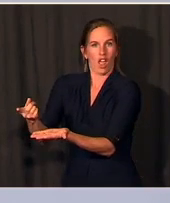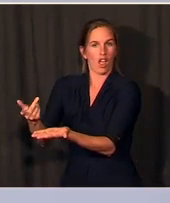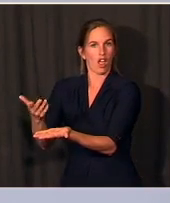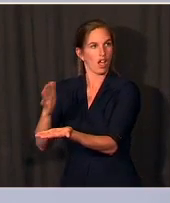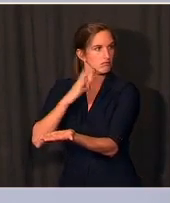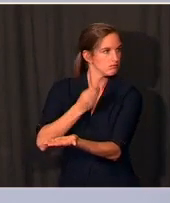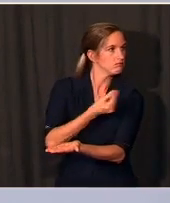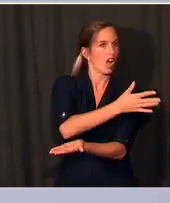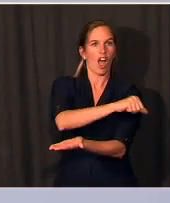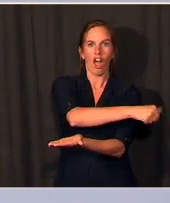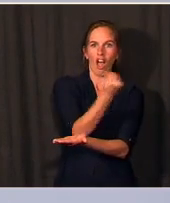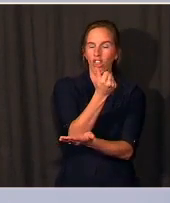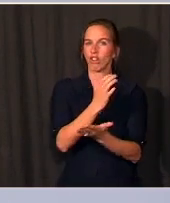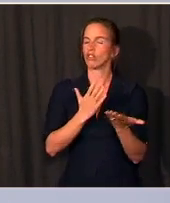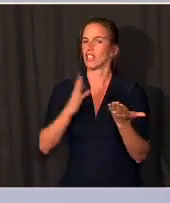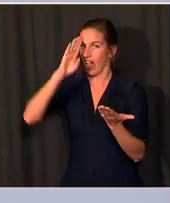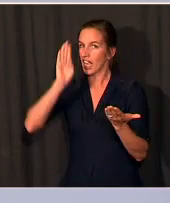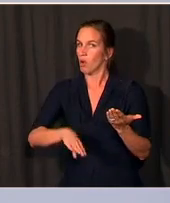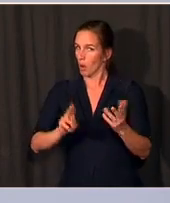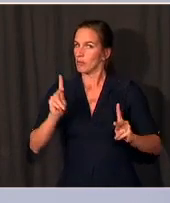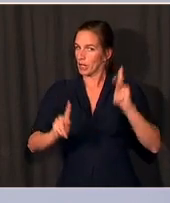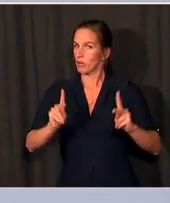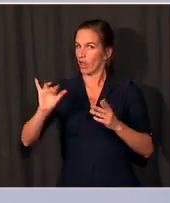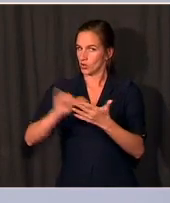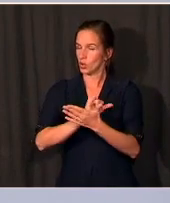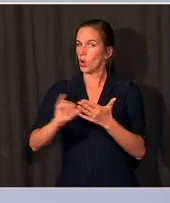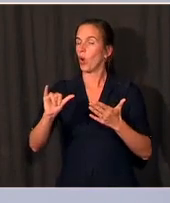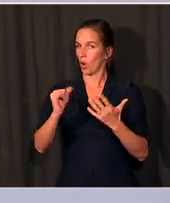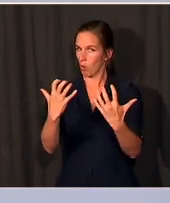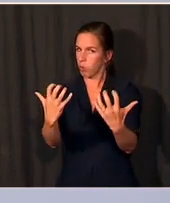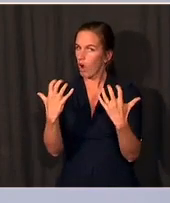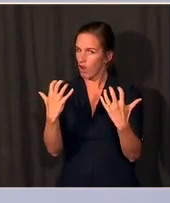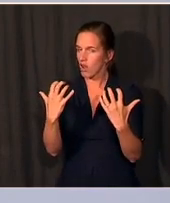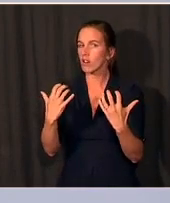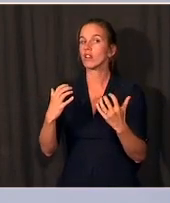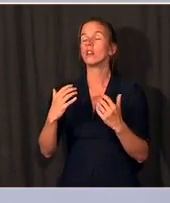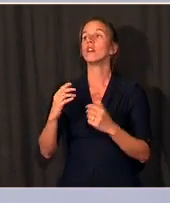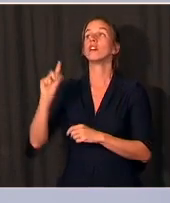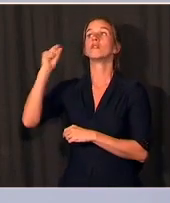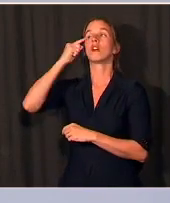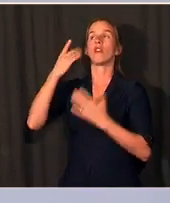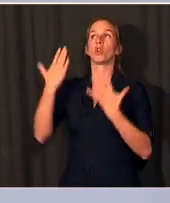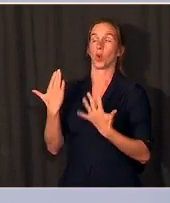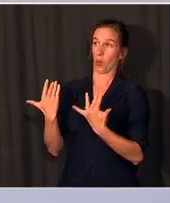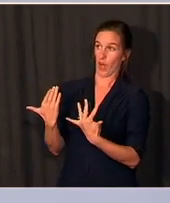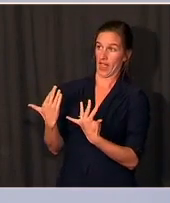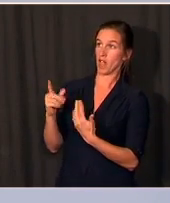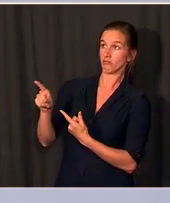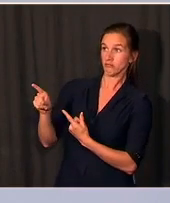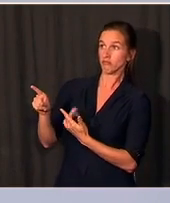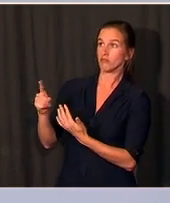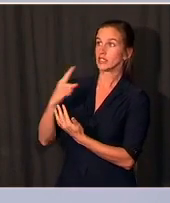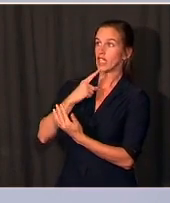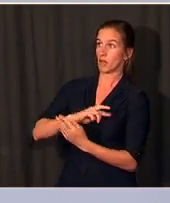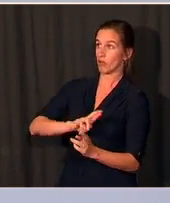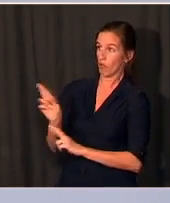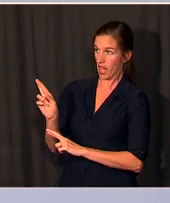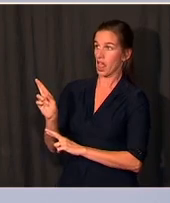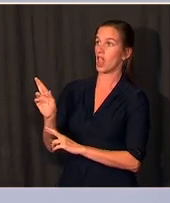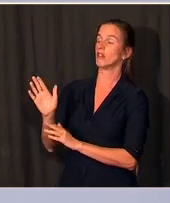of New York very well. I know they want it. So the governor will let us know when he's ready. He's had some very bad